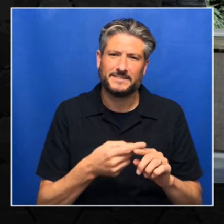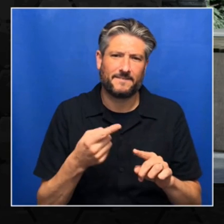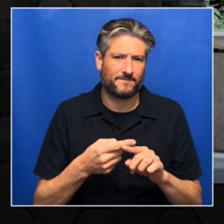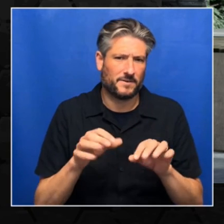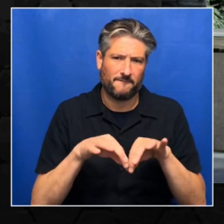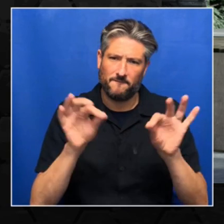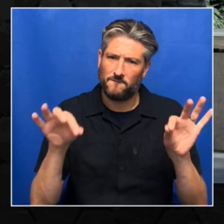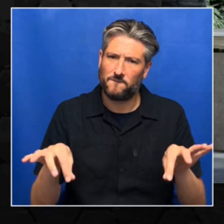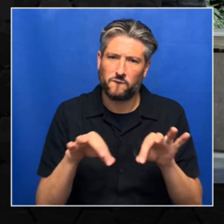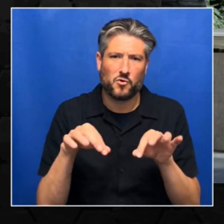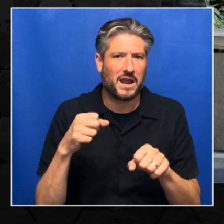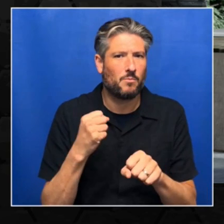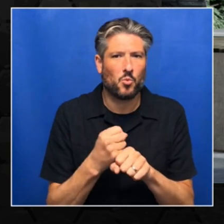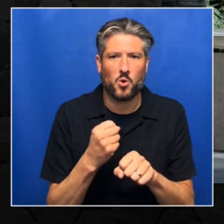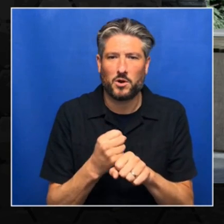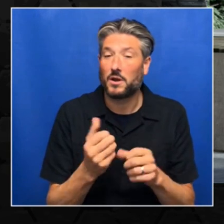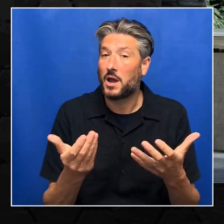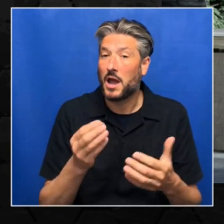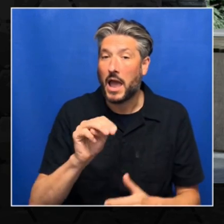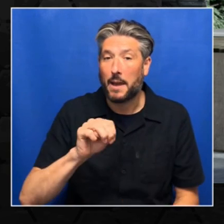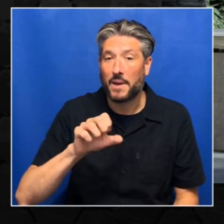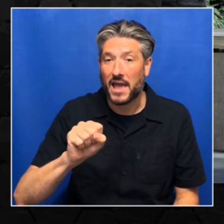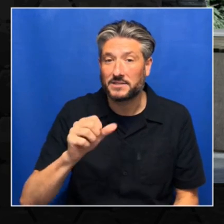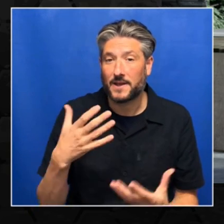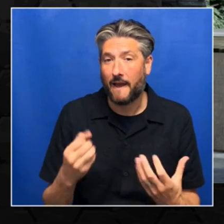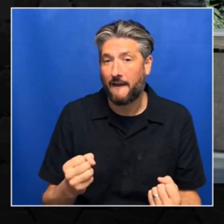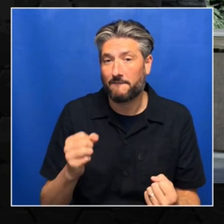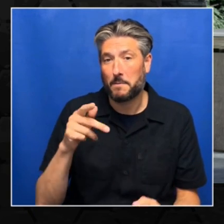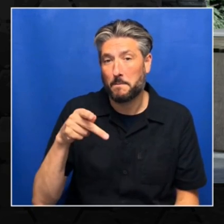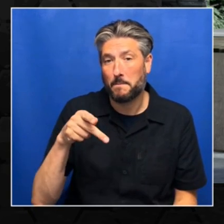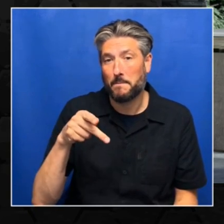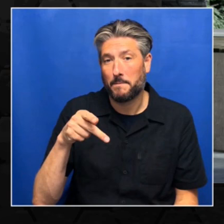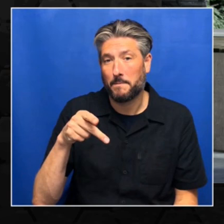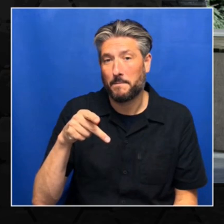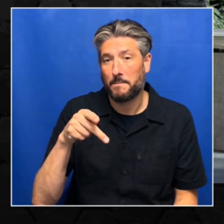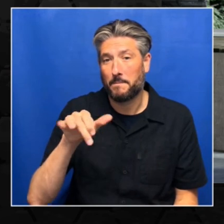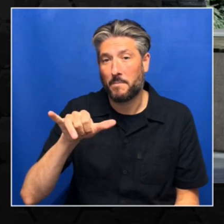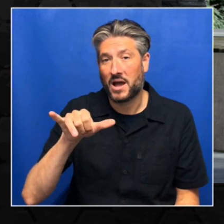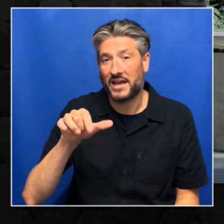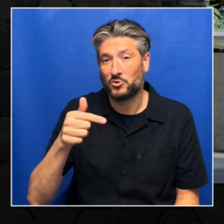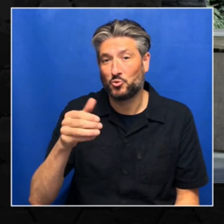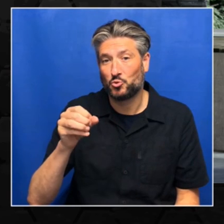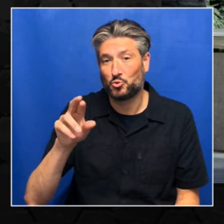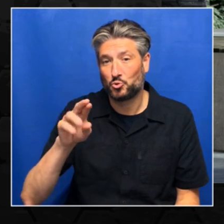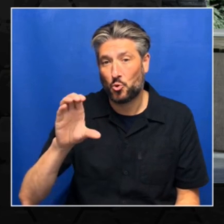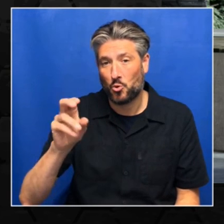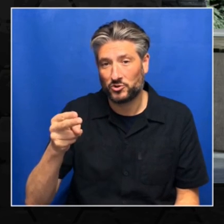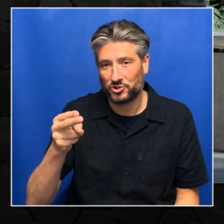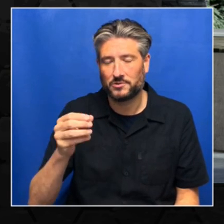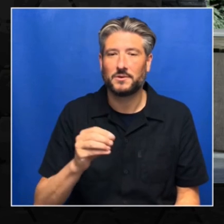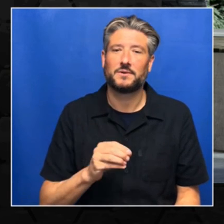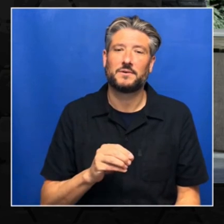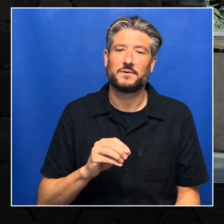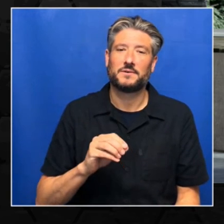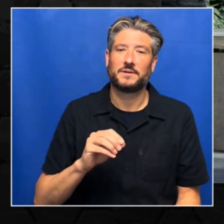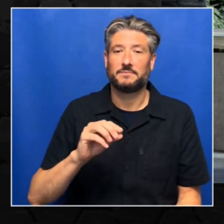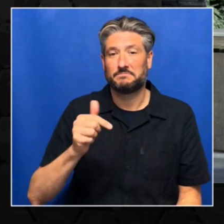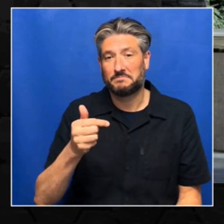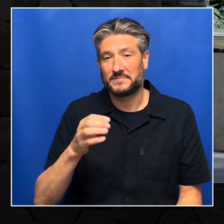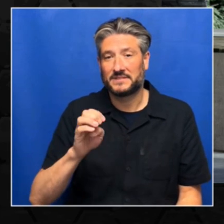about PyTorch and TensorFlow and start working with those. If you want to make use